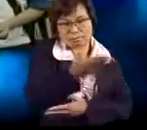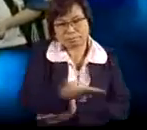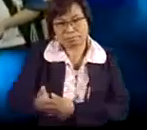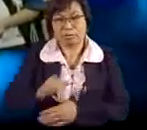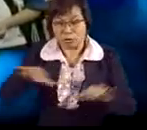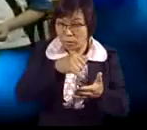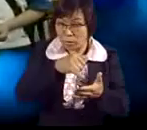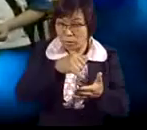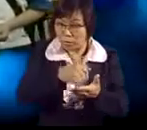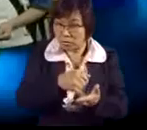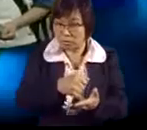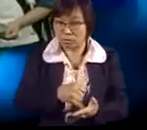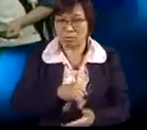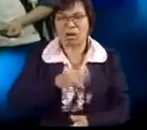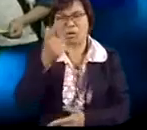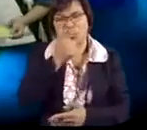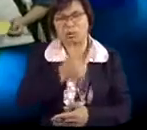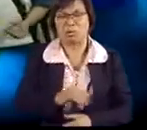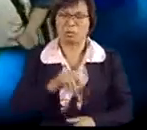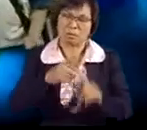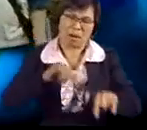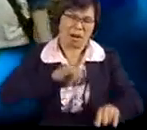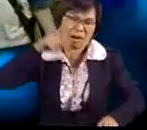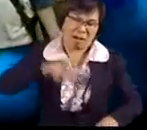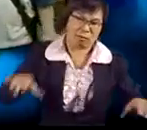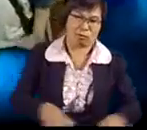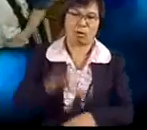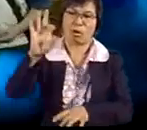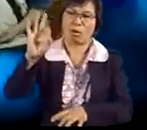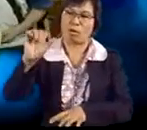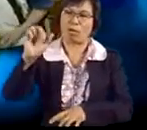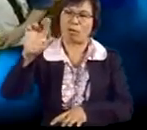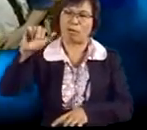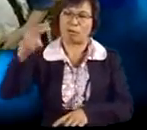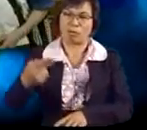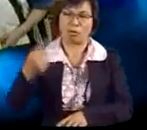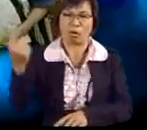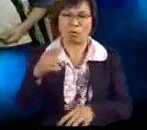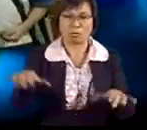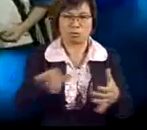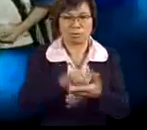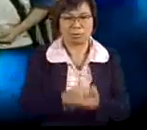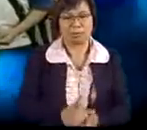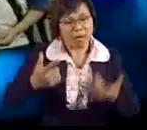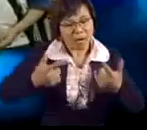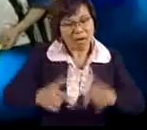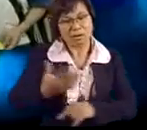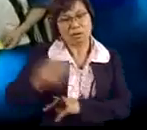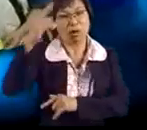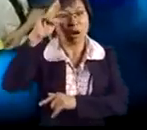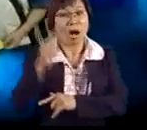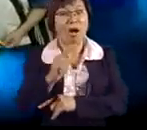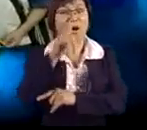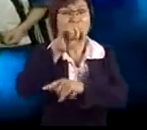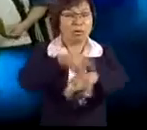has asked you to buy the groceries. Are you going to do it? I don't want to, but I have to because Farah has promised to